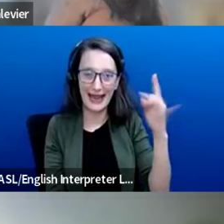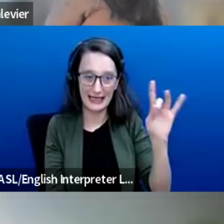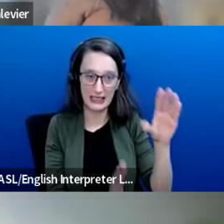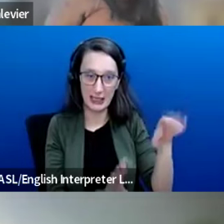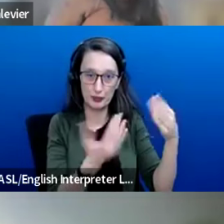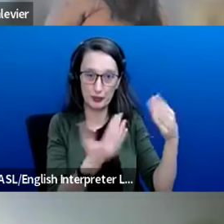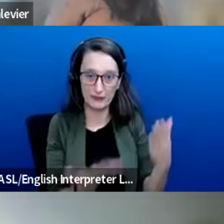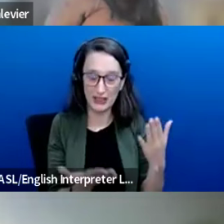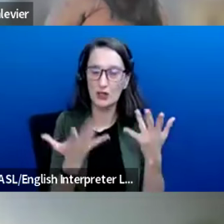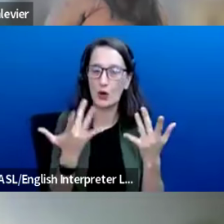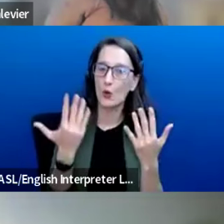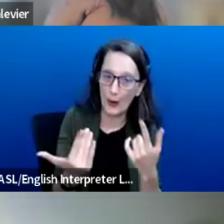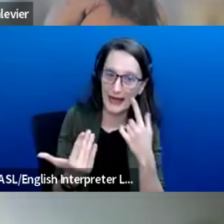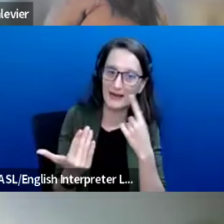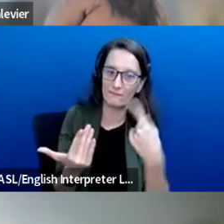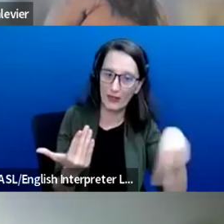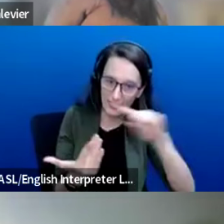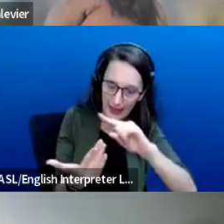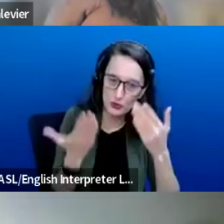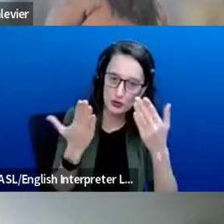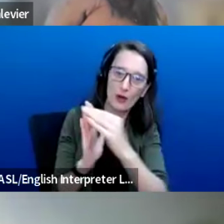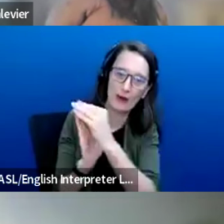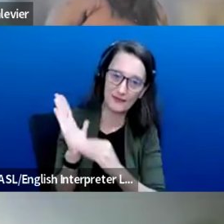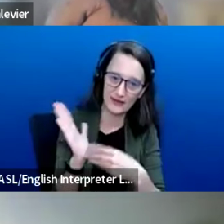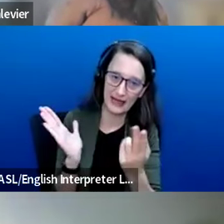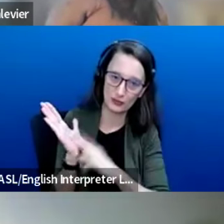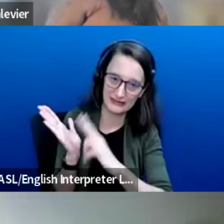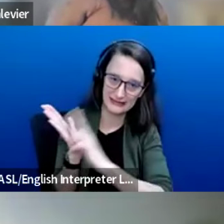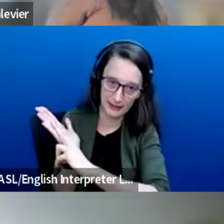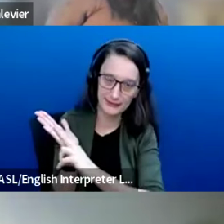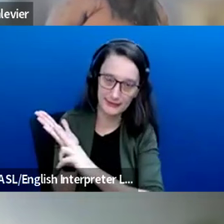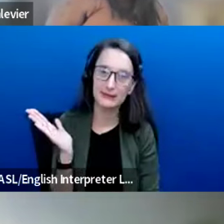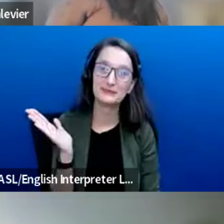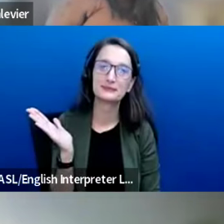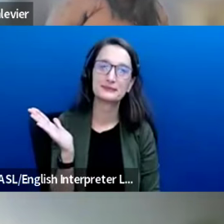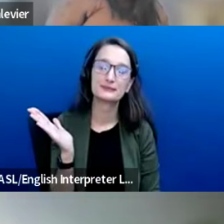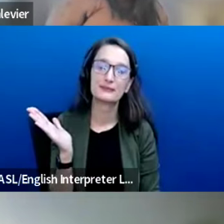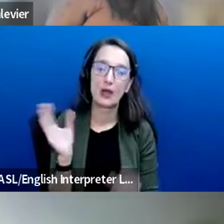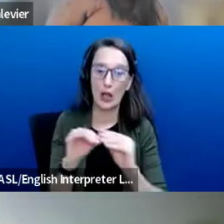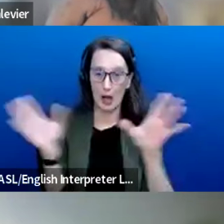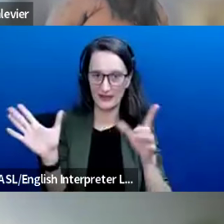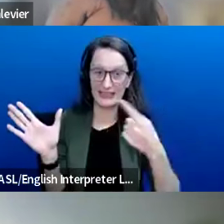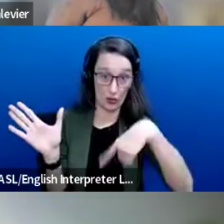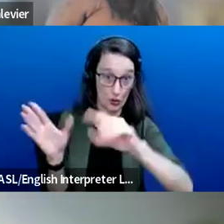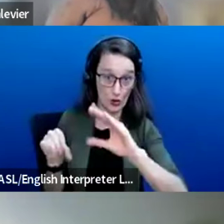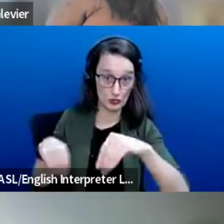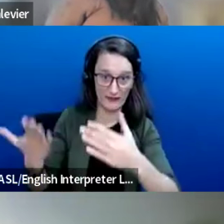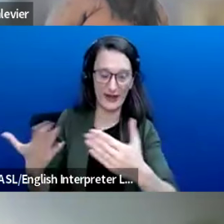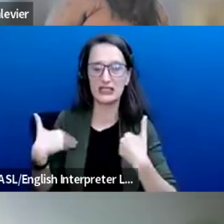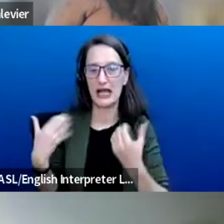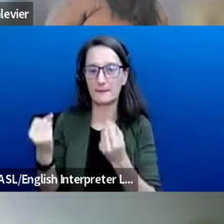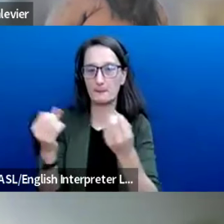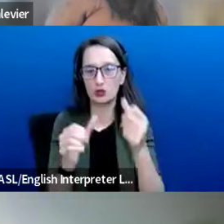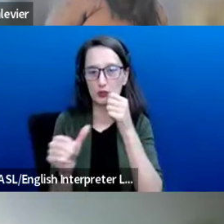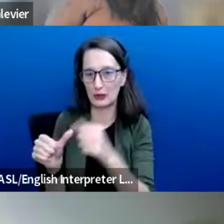have them fill out and sign. Those providers have multiple letters that we're waiting on, but about 318